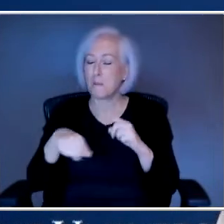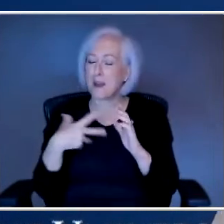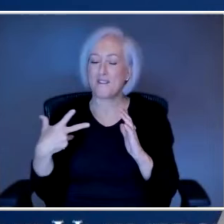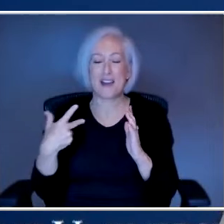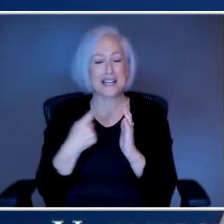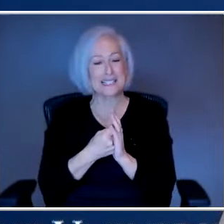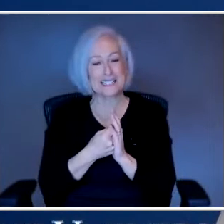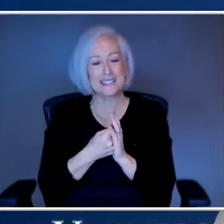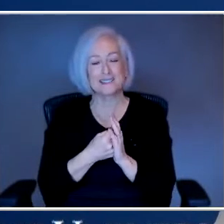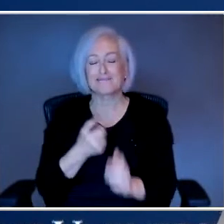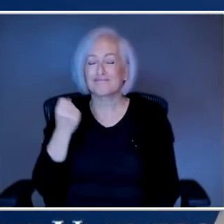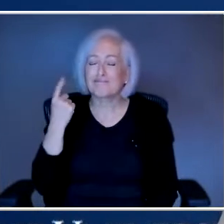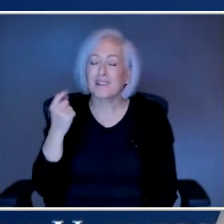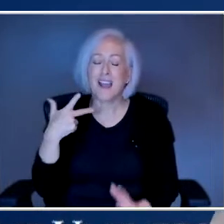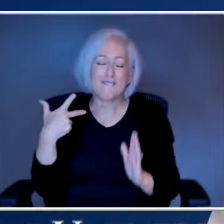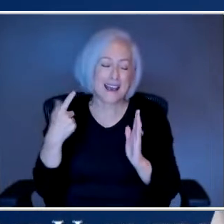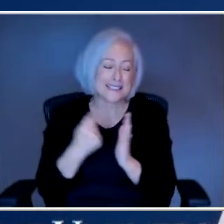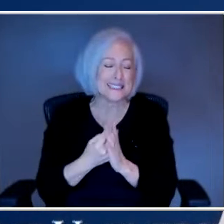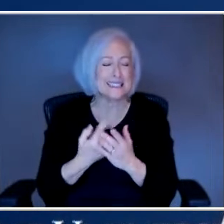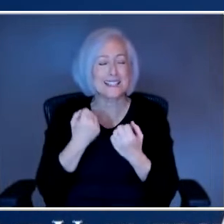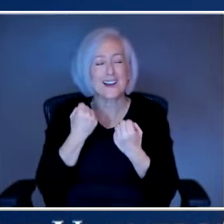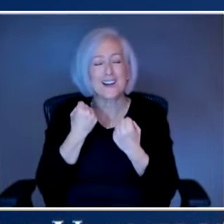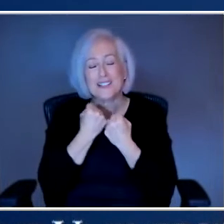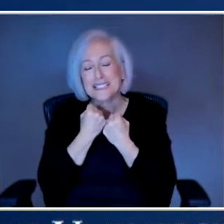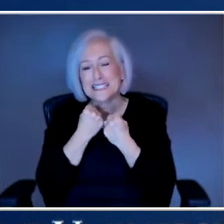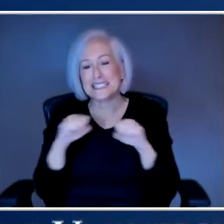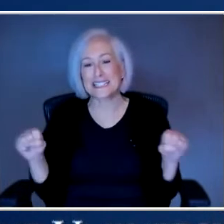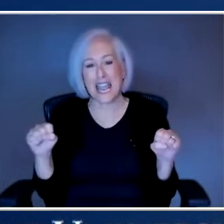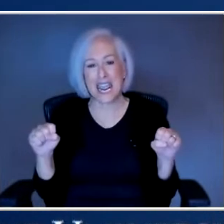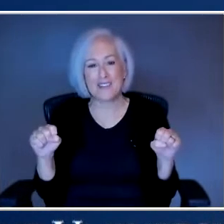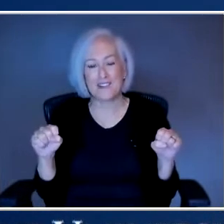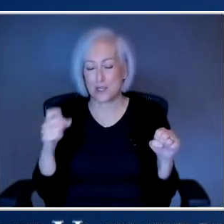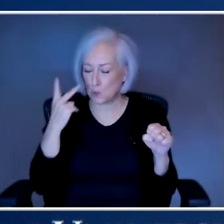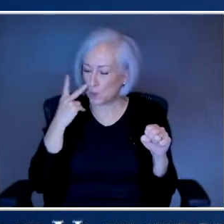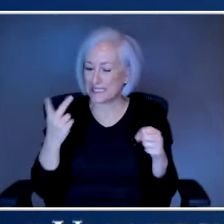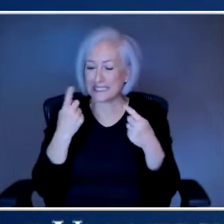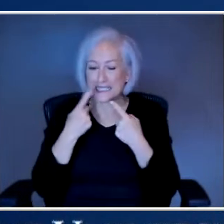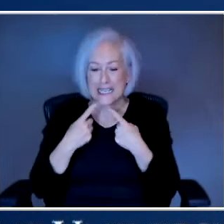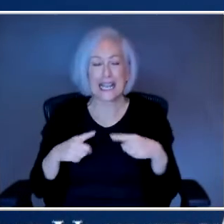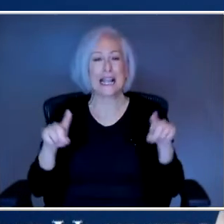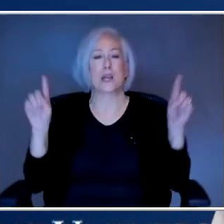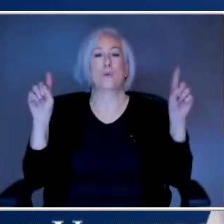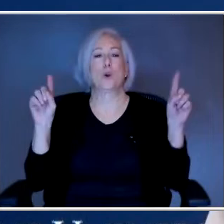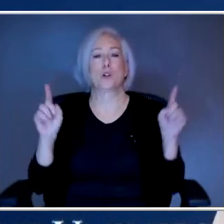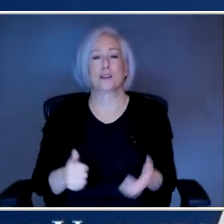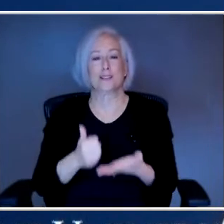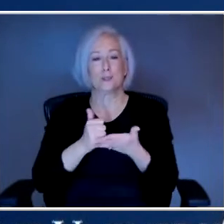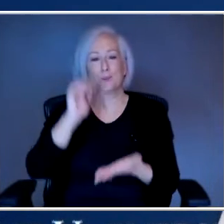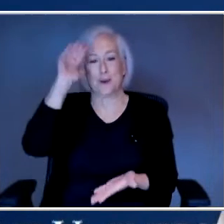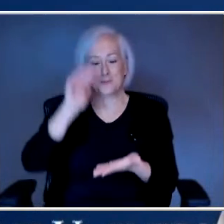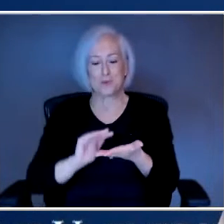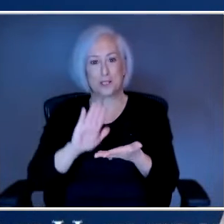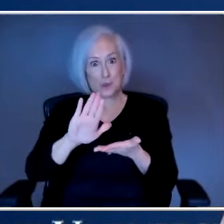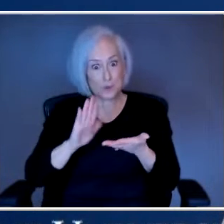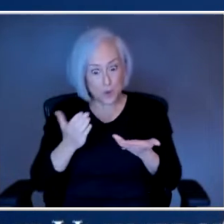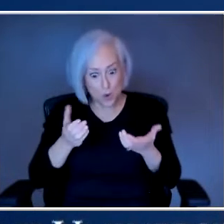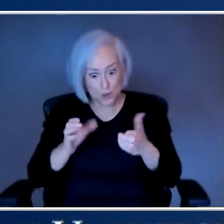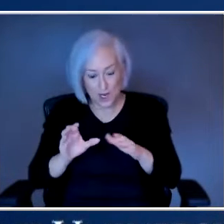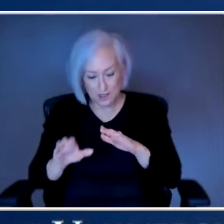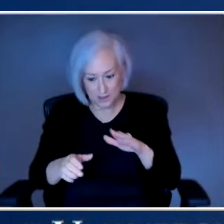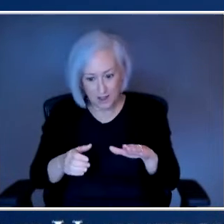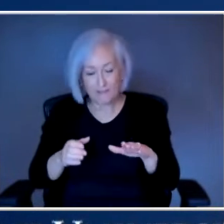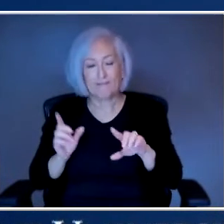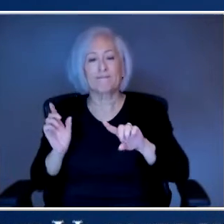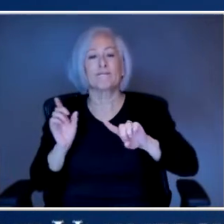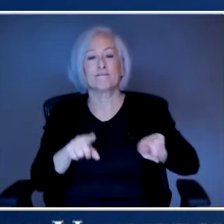are safe. They're efficacious. We see how they can help reduce your chance of going to the emergency department, going to